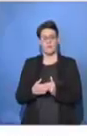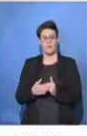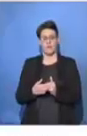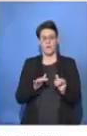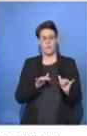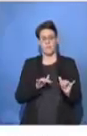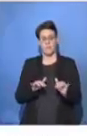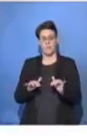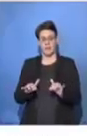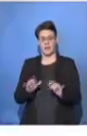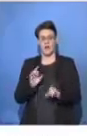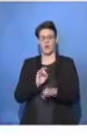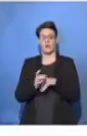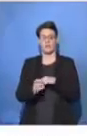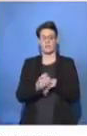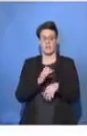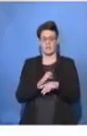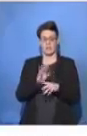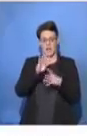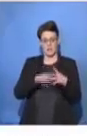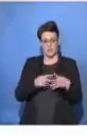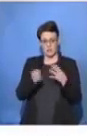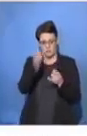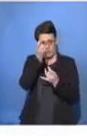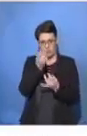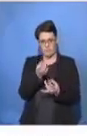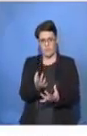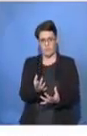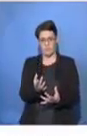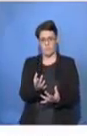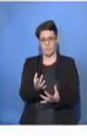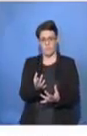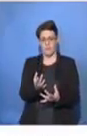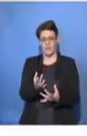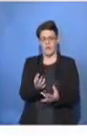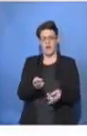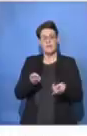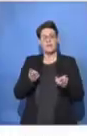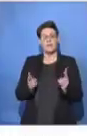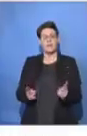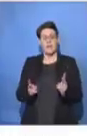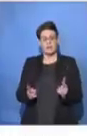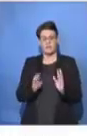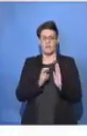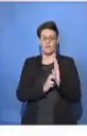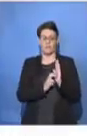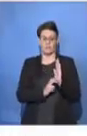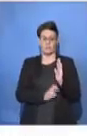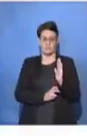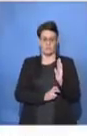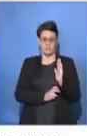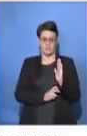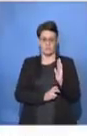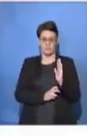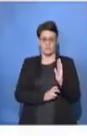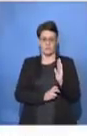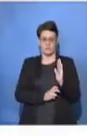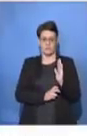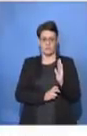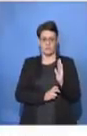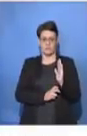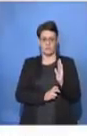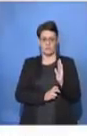the public consultations scheduled to inform the nature of the regulations and